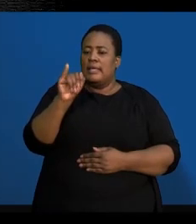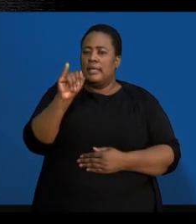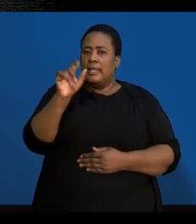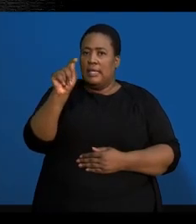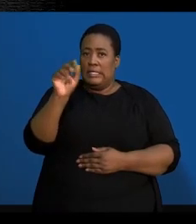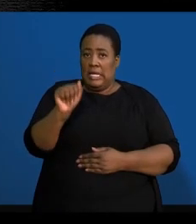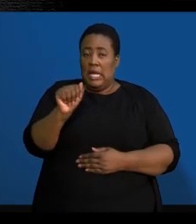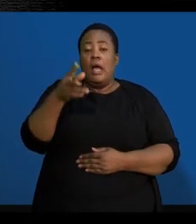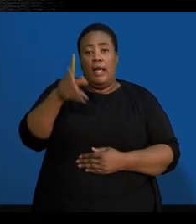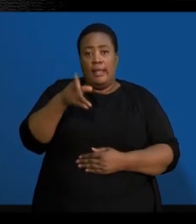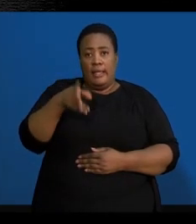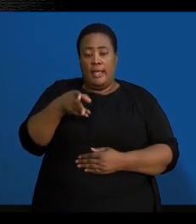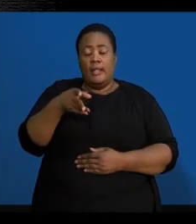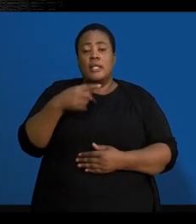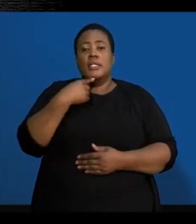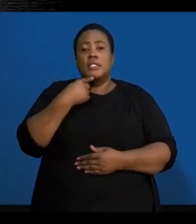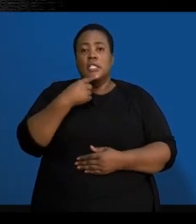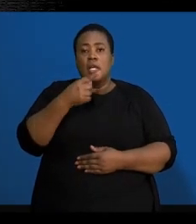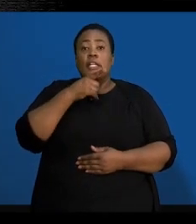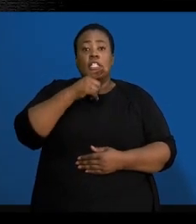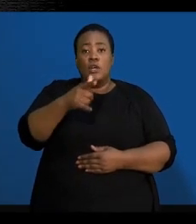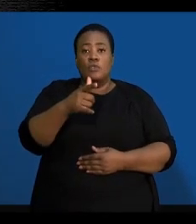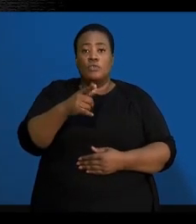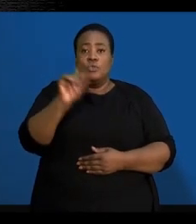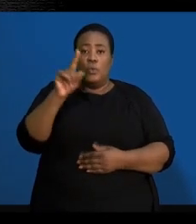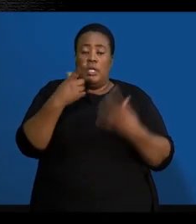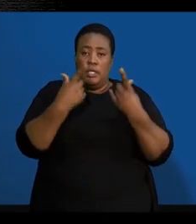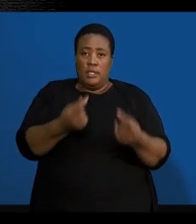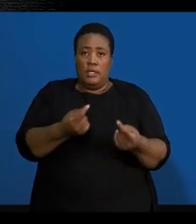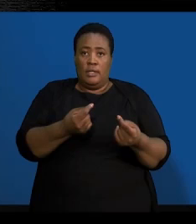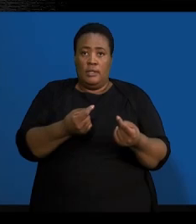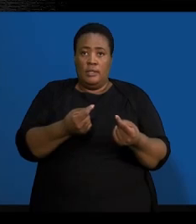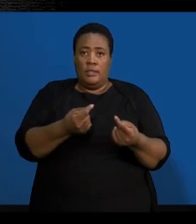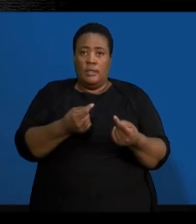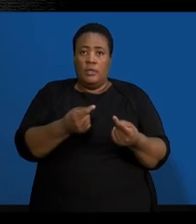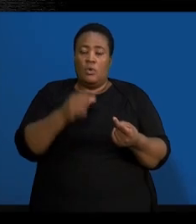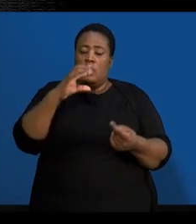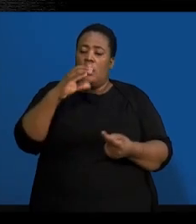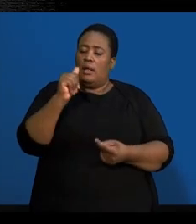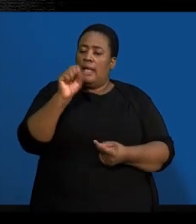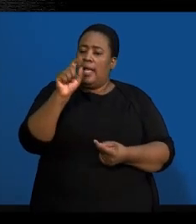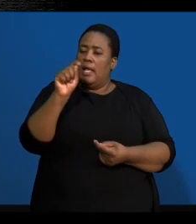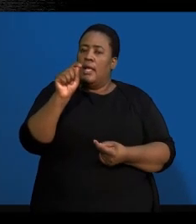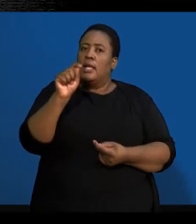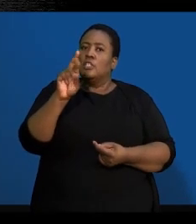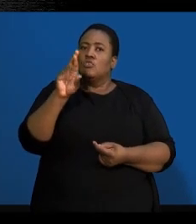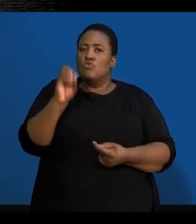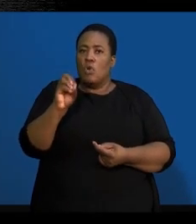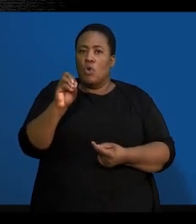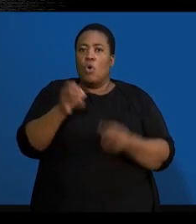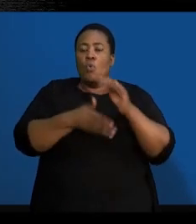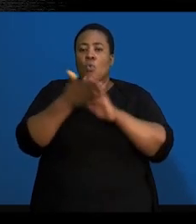tells you what you did here, that Castro turned to Nikita Khrushchev for protection